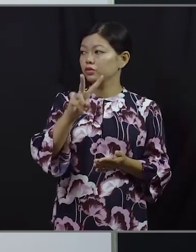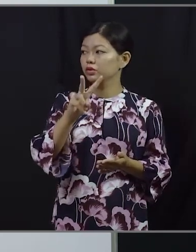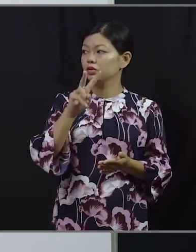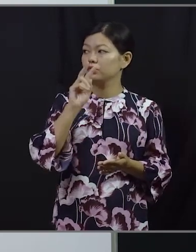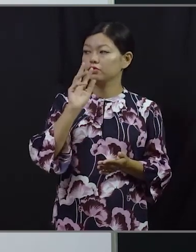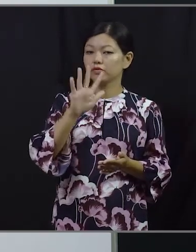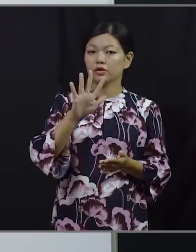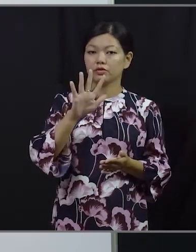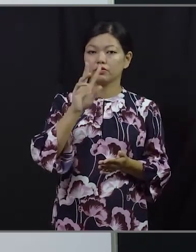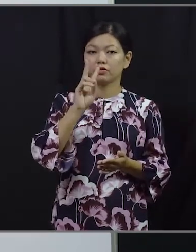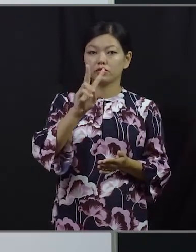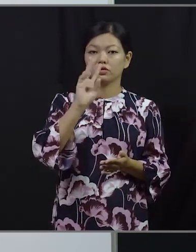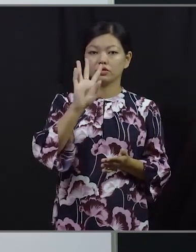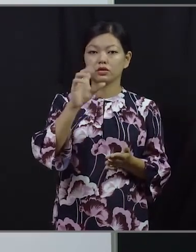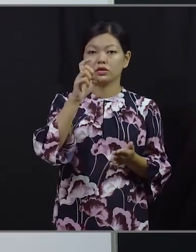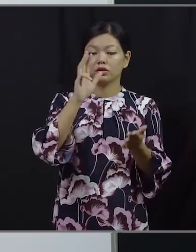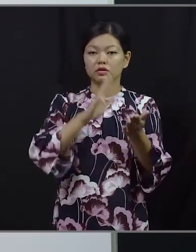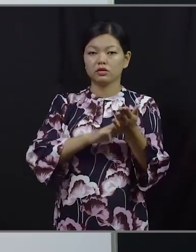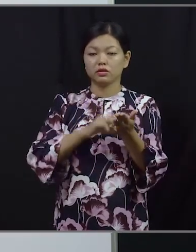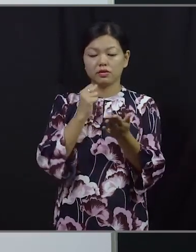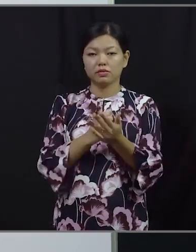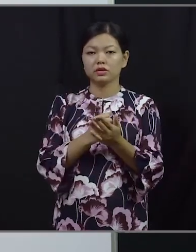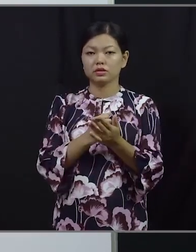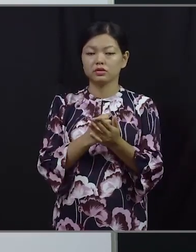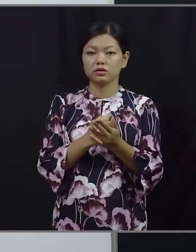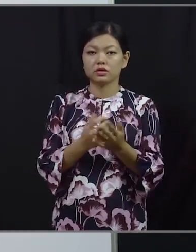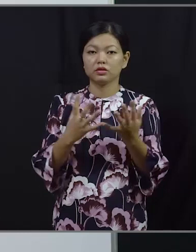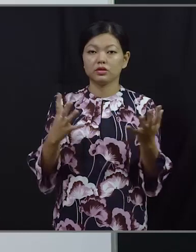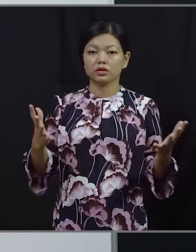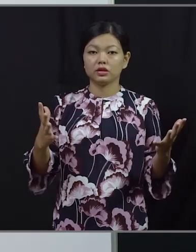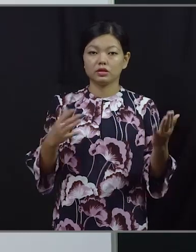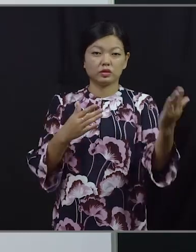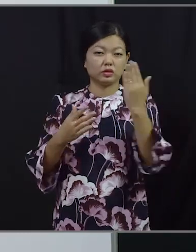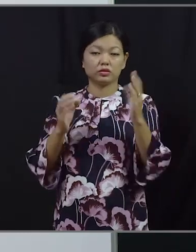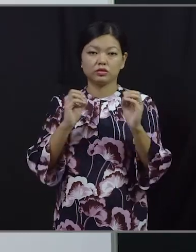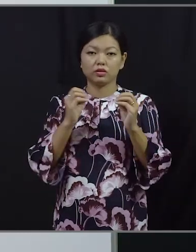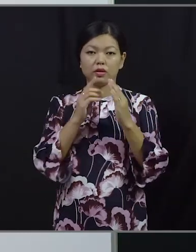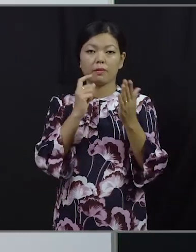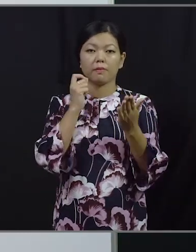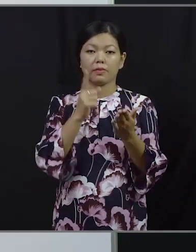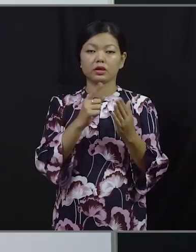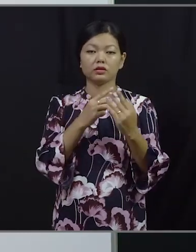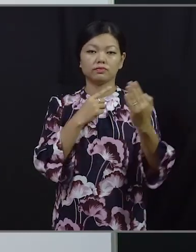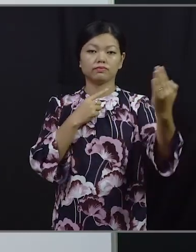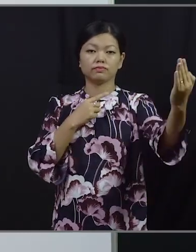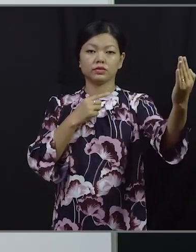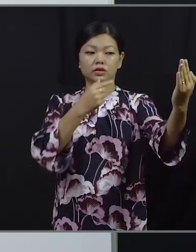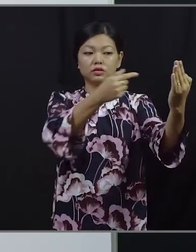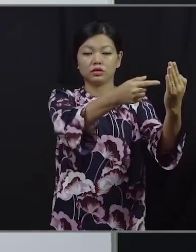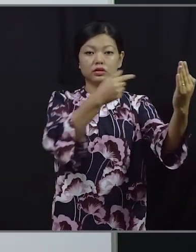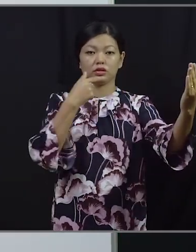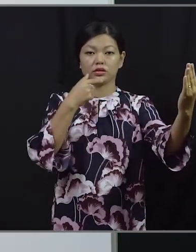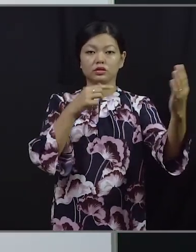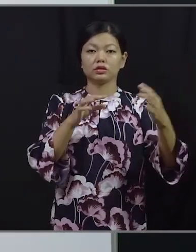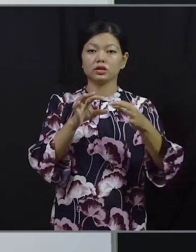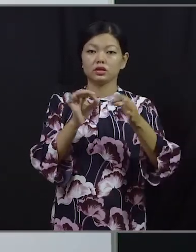the image from this side. Okay, now you have to remember, when we visualize something through the microscope, we never see the object because the object